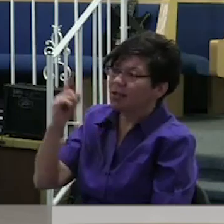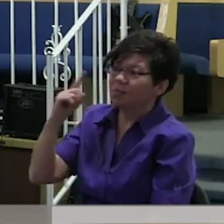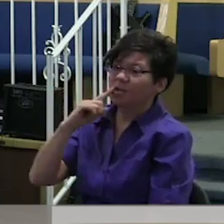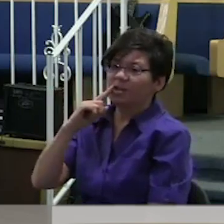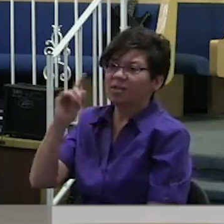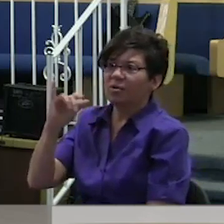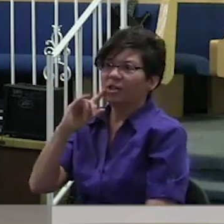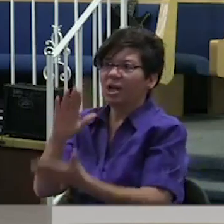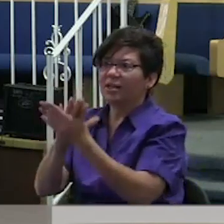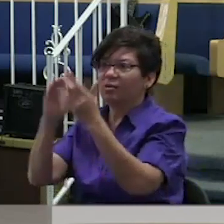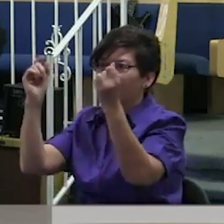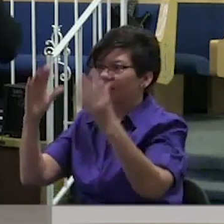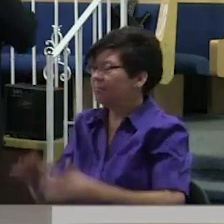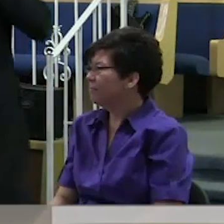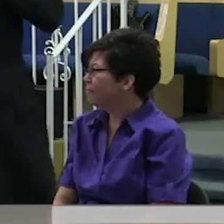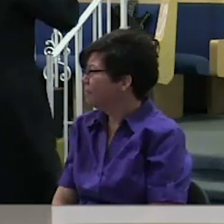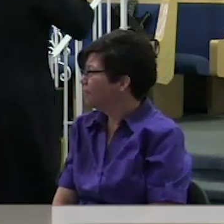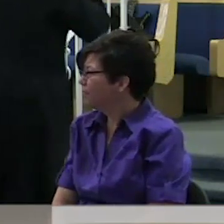Lord.